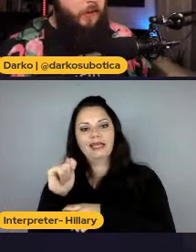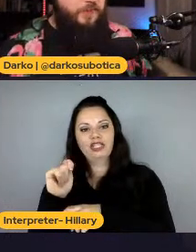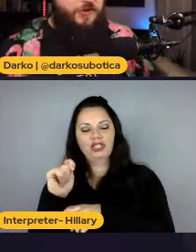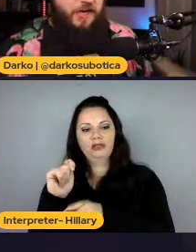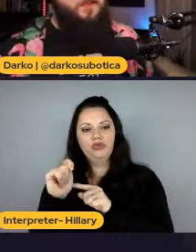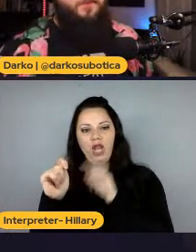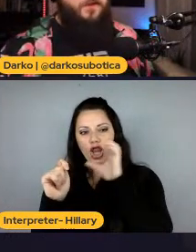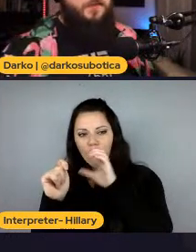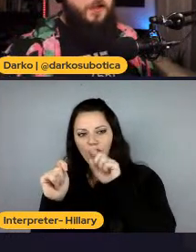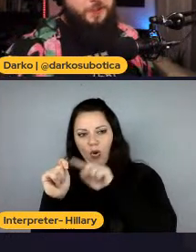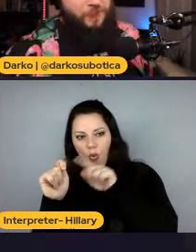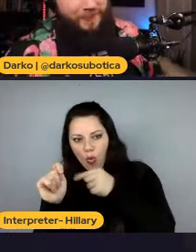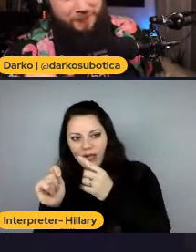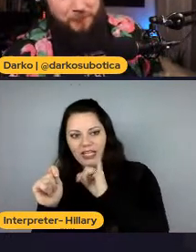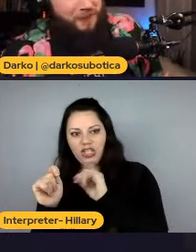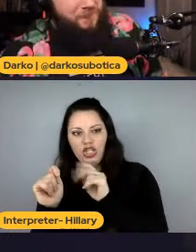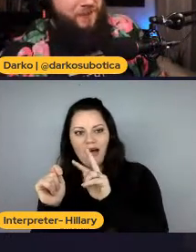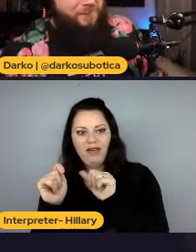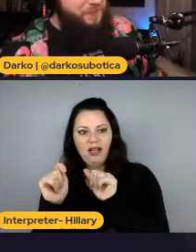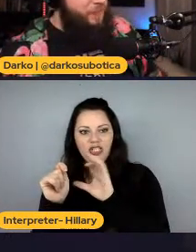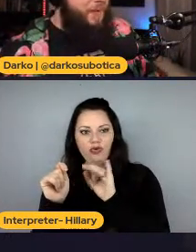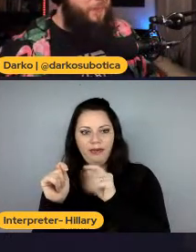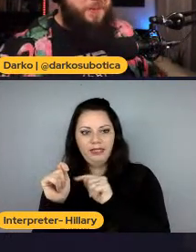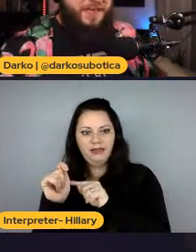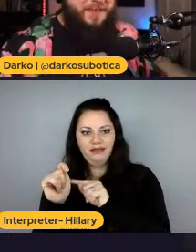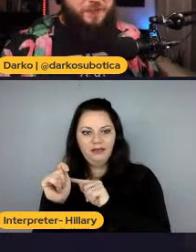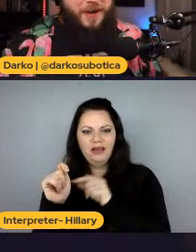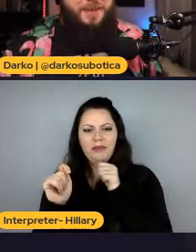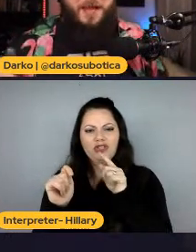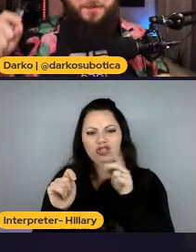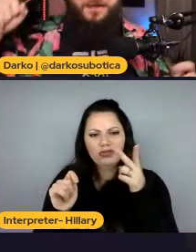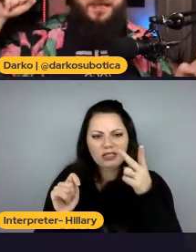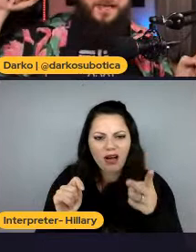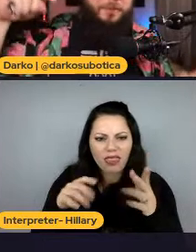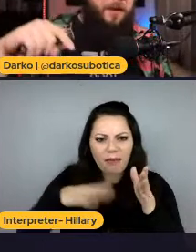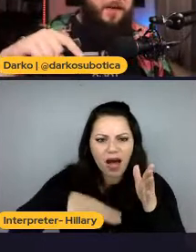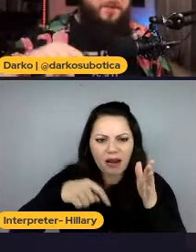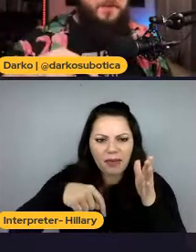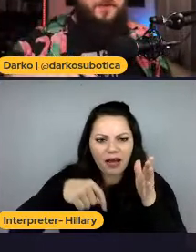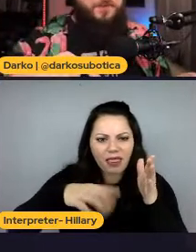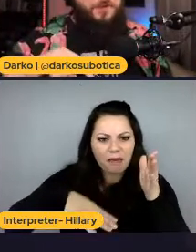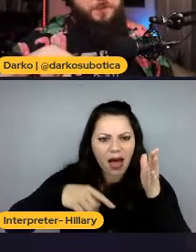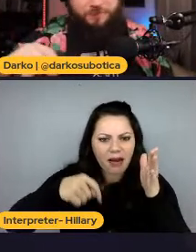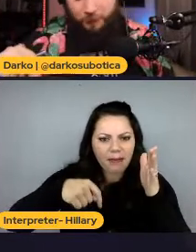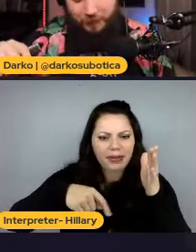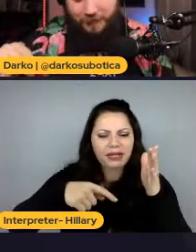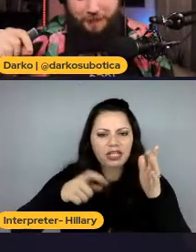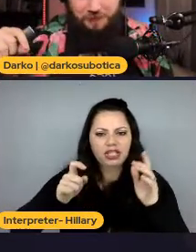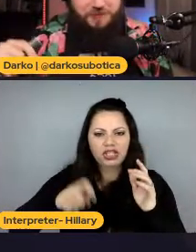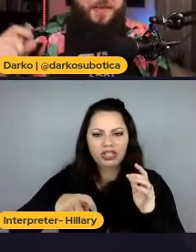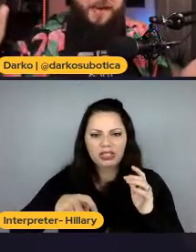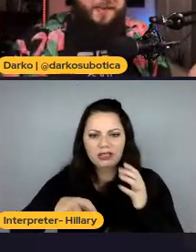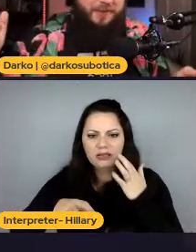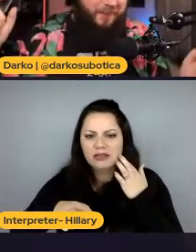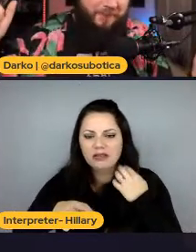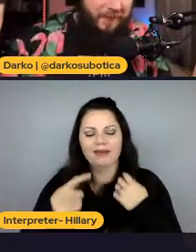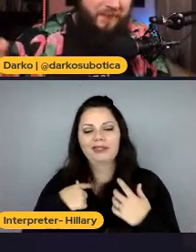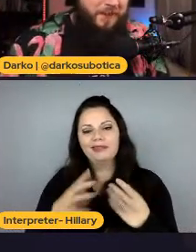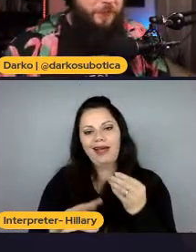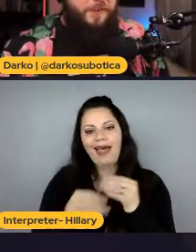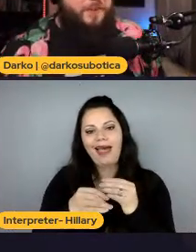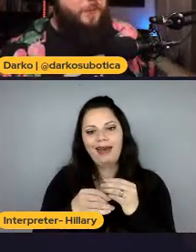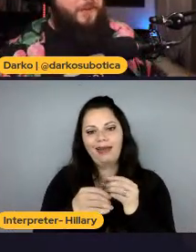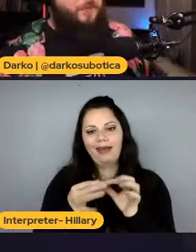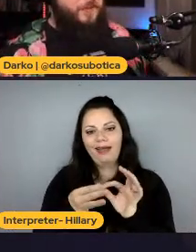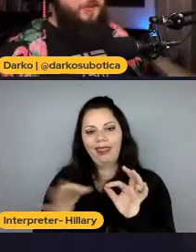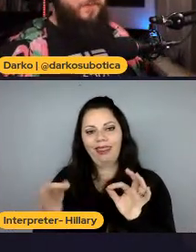will only look for JavaScript files. So at the bottom here, I'm not sure if you're seeing this or not, but at the bottom of the stream, you should, well, I'm actually just adding a little thing